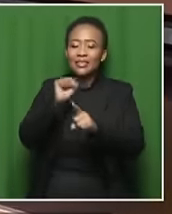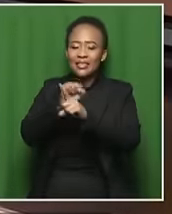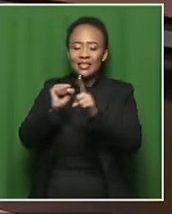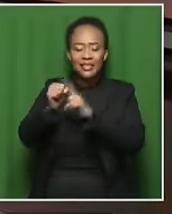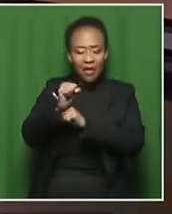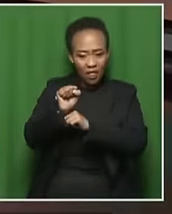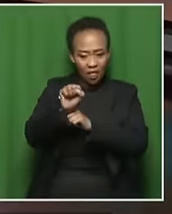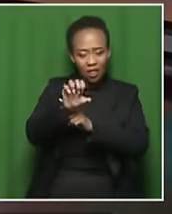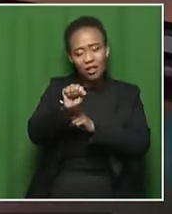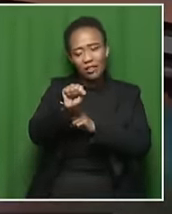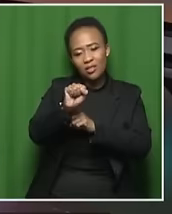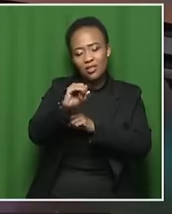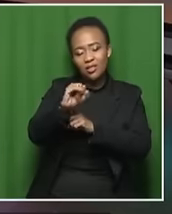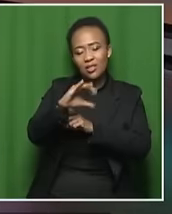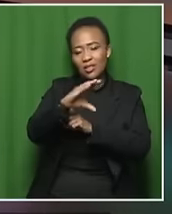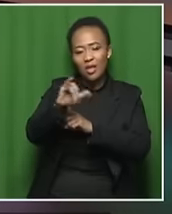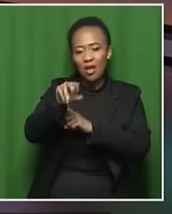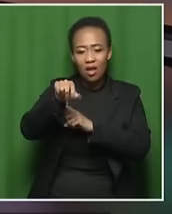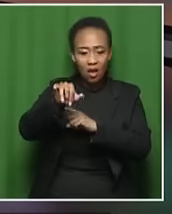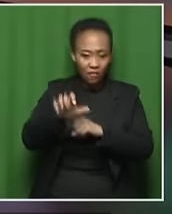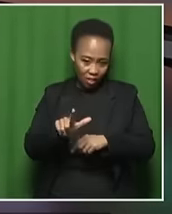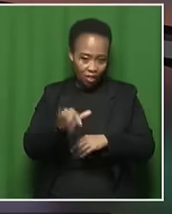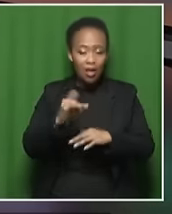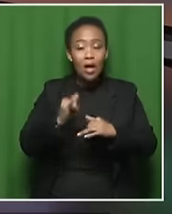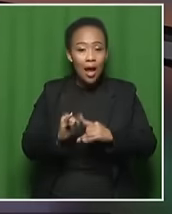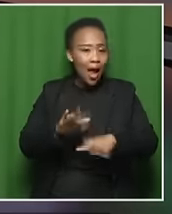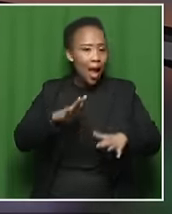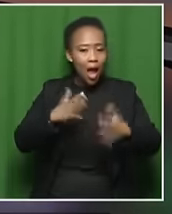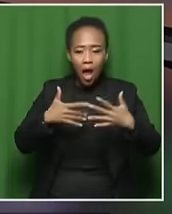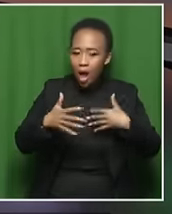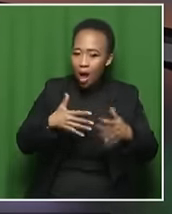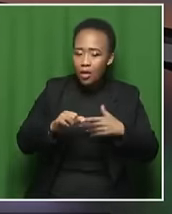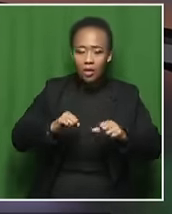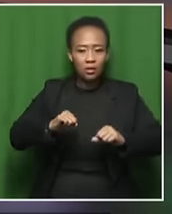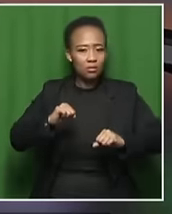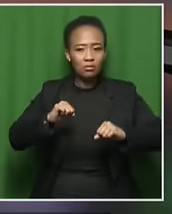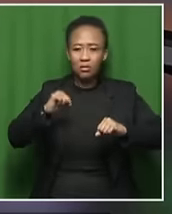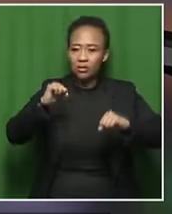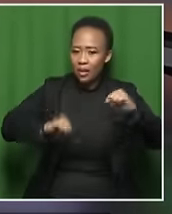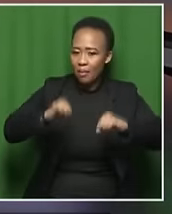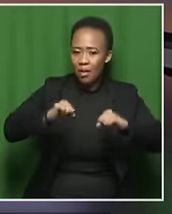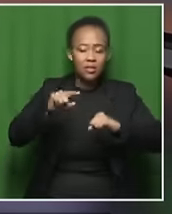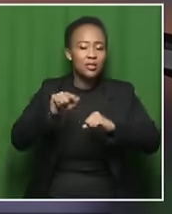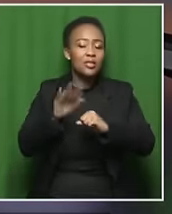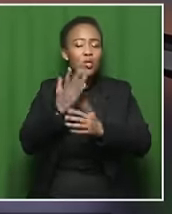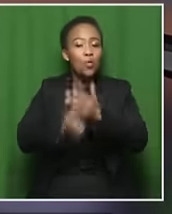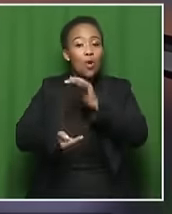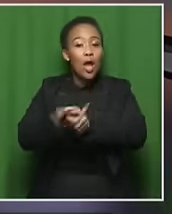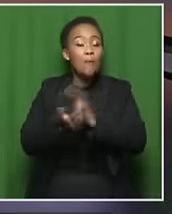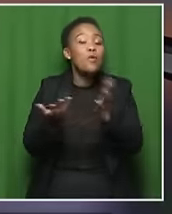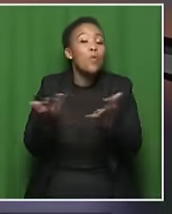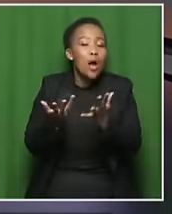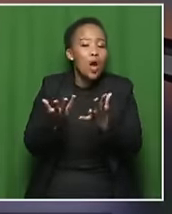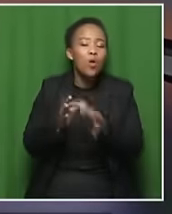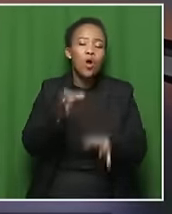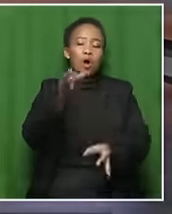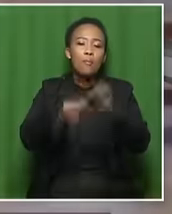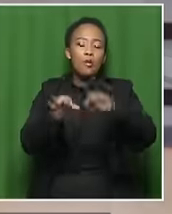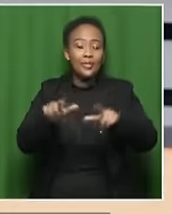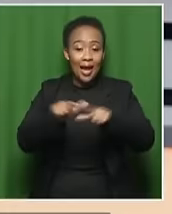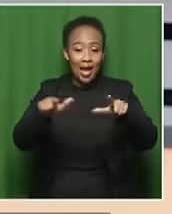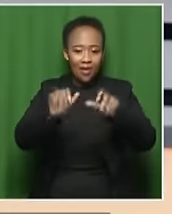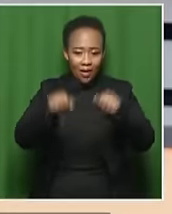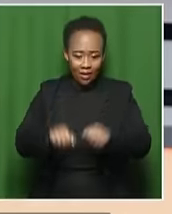and can be immunized against any political instability that may take place at a political level. All right, there you have the opening salvos from the